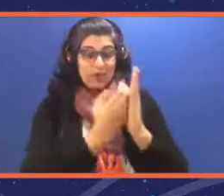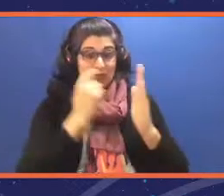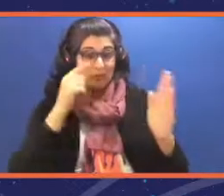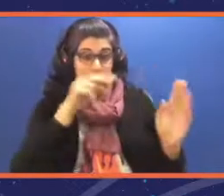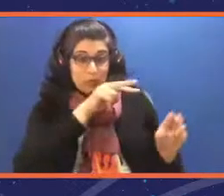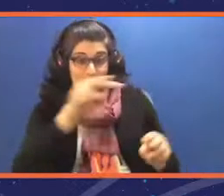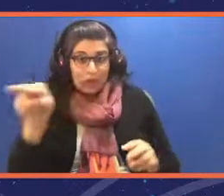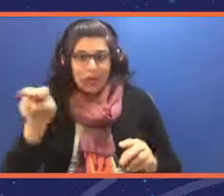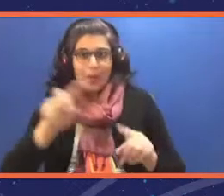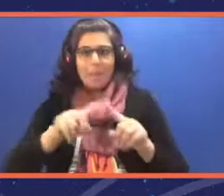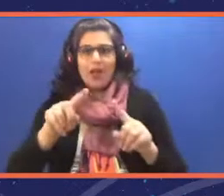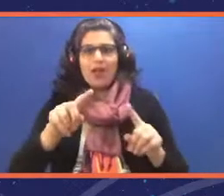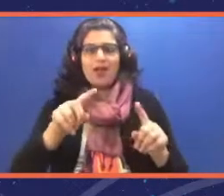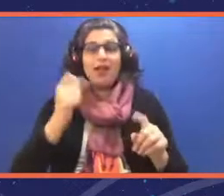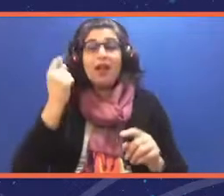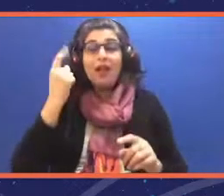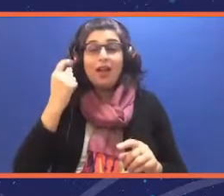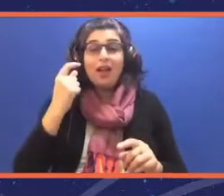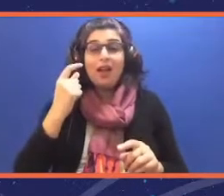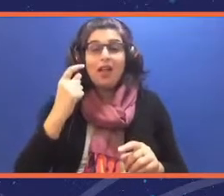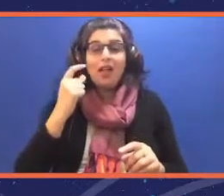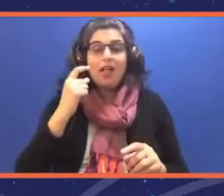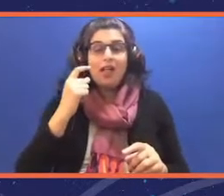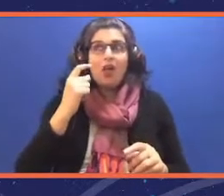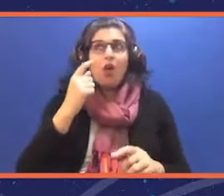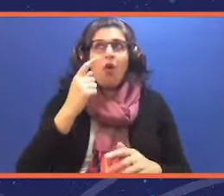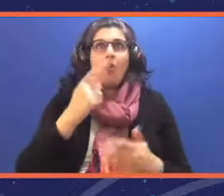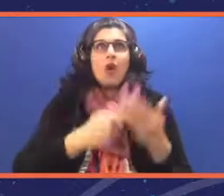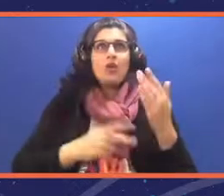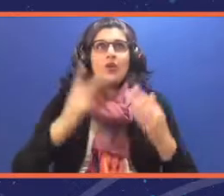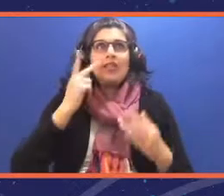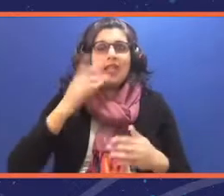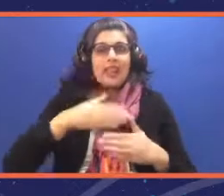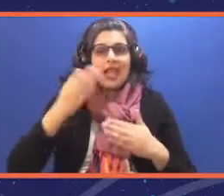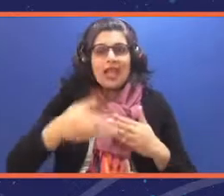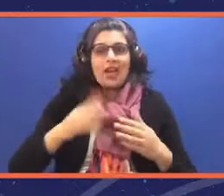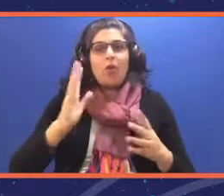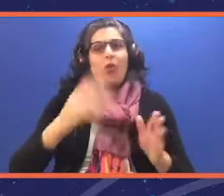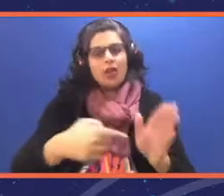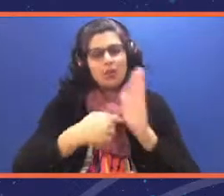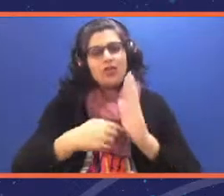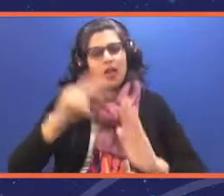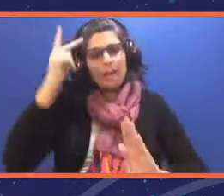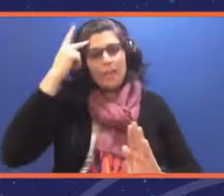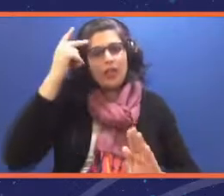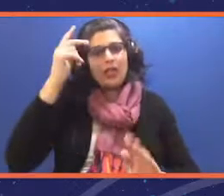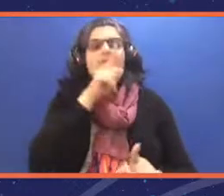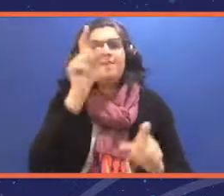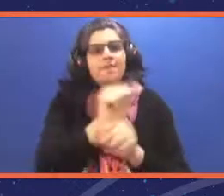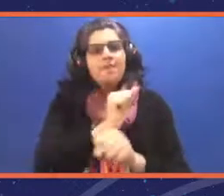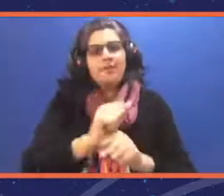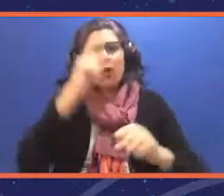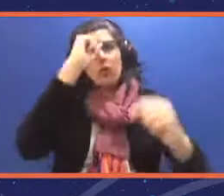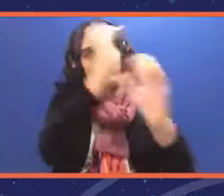But the visuals at the end of the book will be representing our political reality, right? It'll give learners